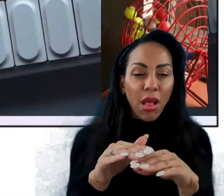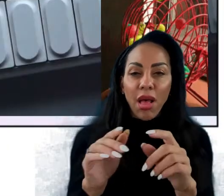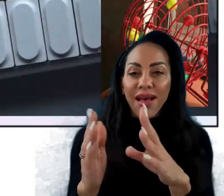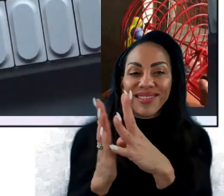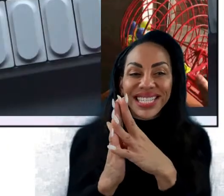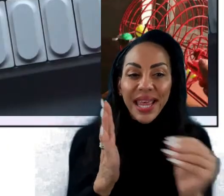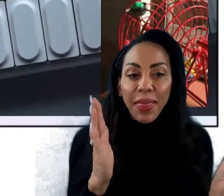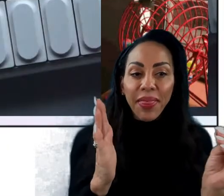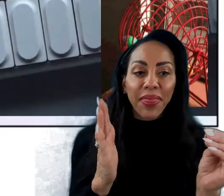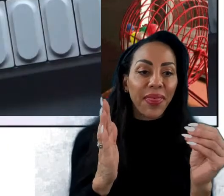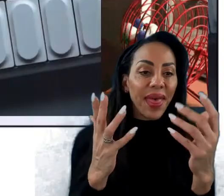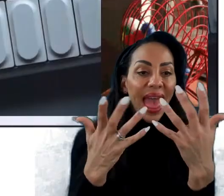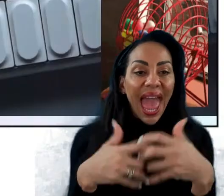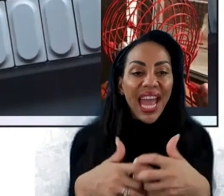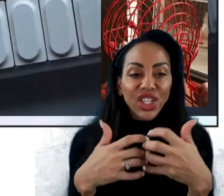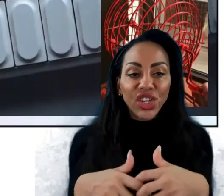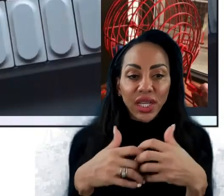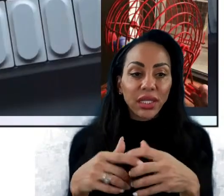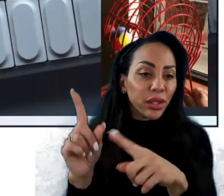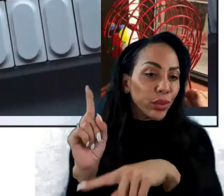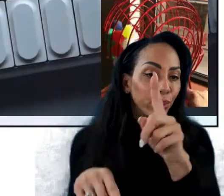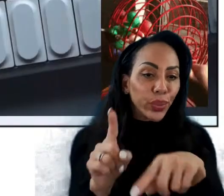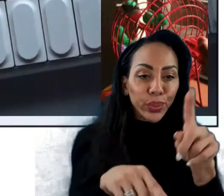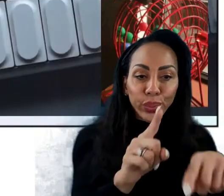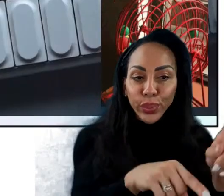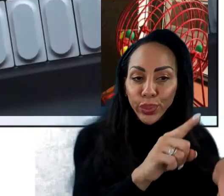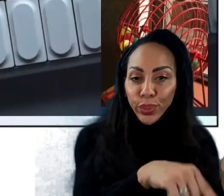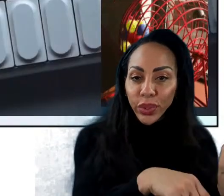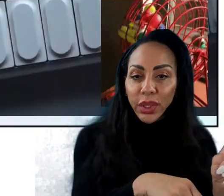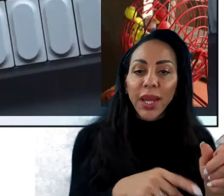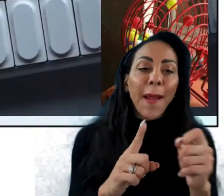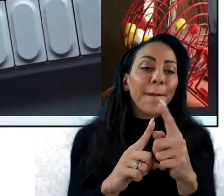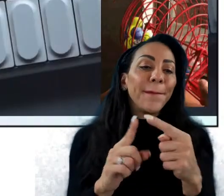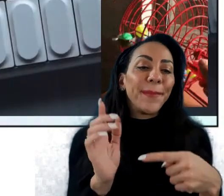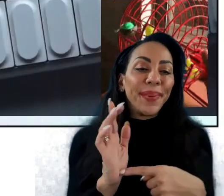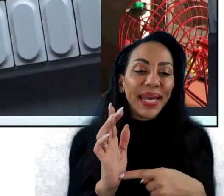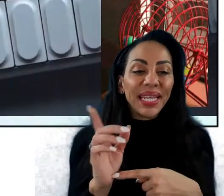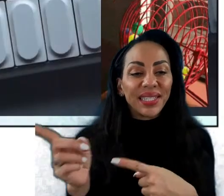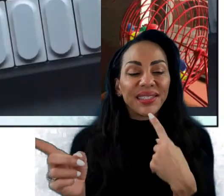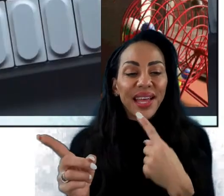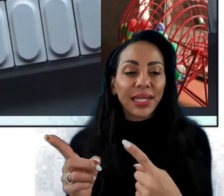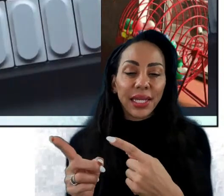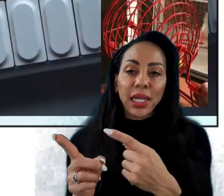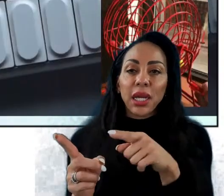various sequencers. What Pete showed on the previous slide was a form of a sequencer. Basically, sequencers are,